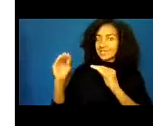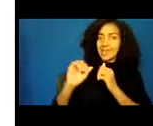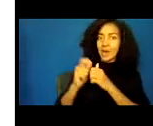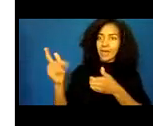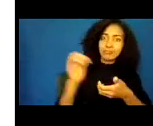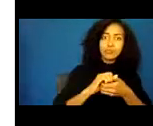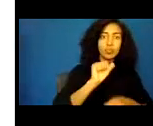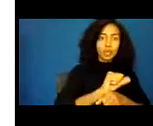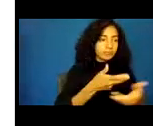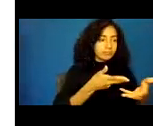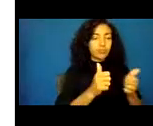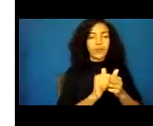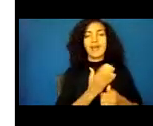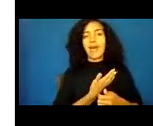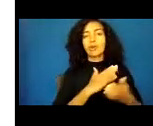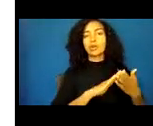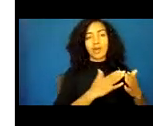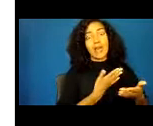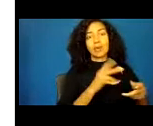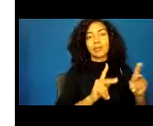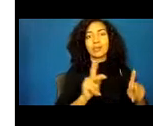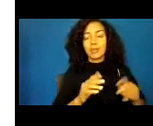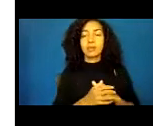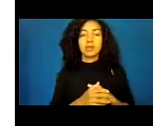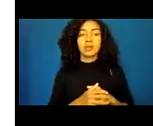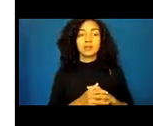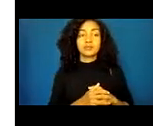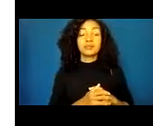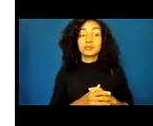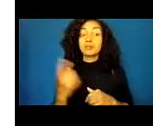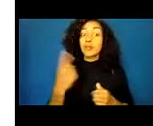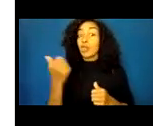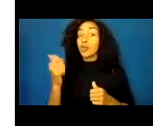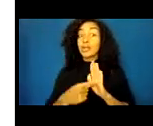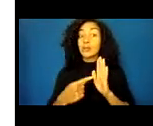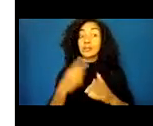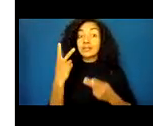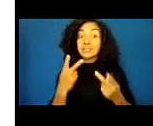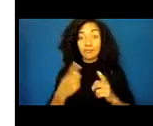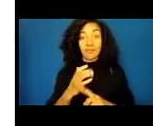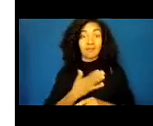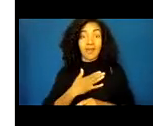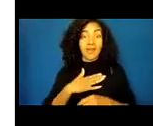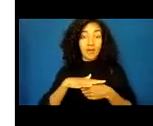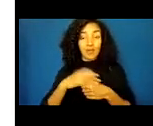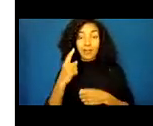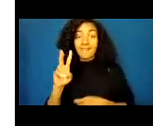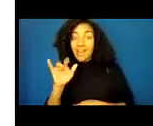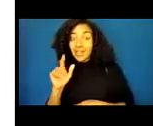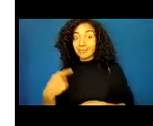And some other examples that I found just working through the areas is Violet and I live in completely different areas.